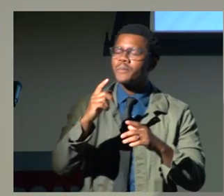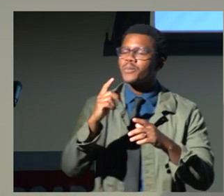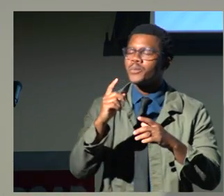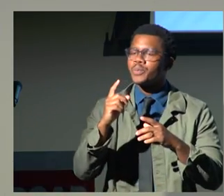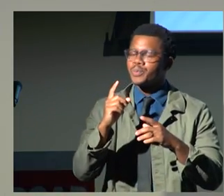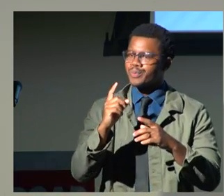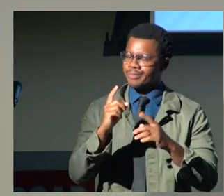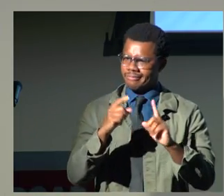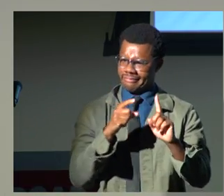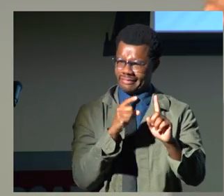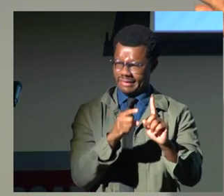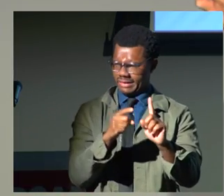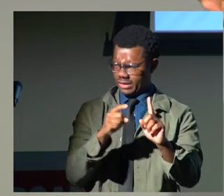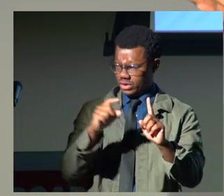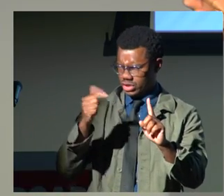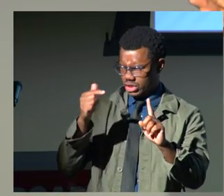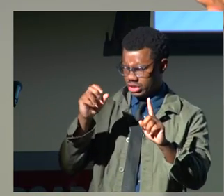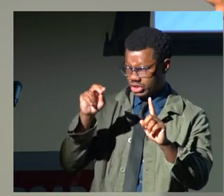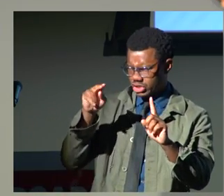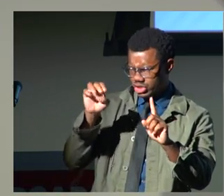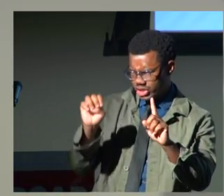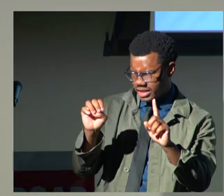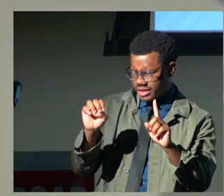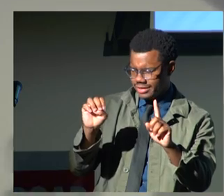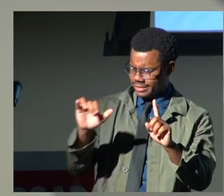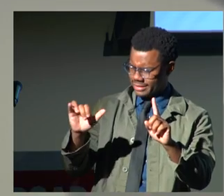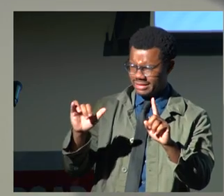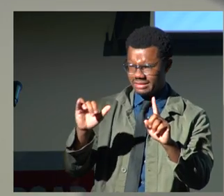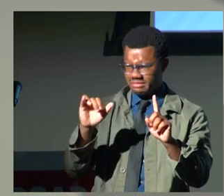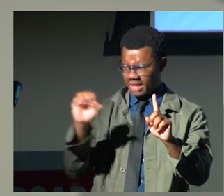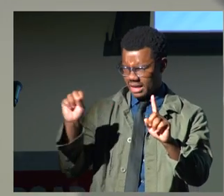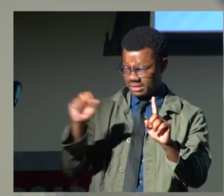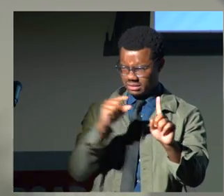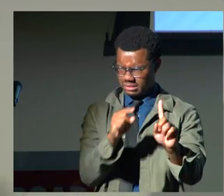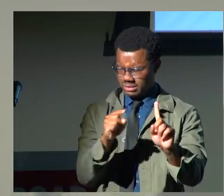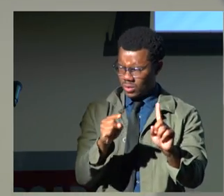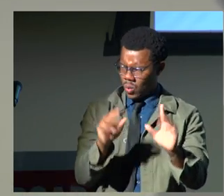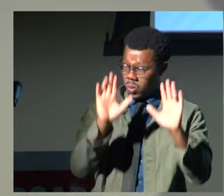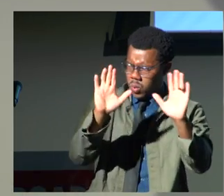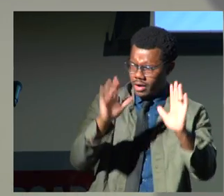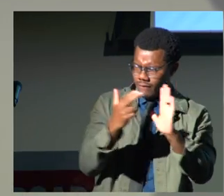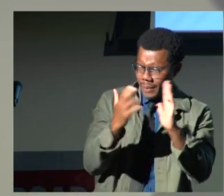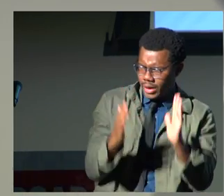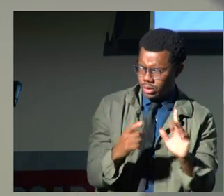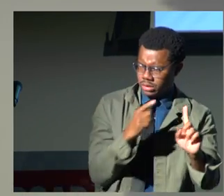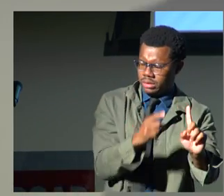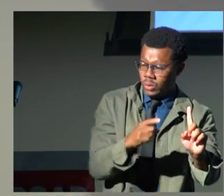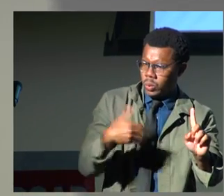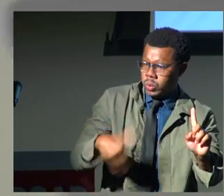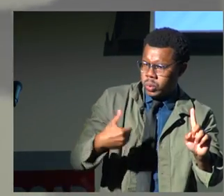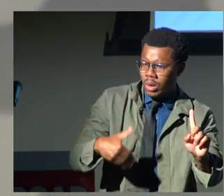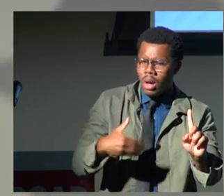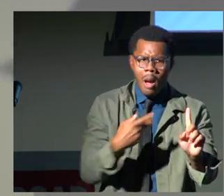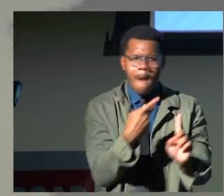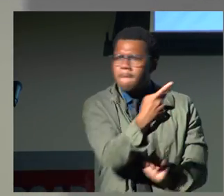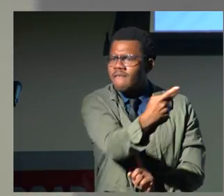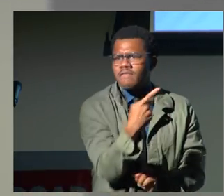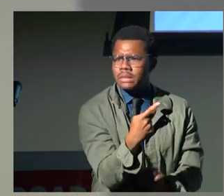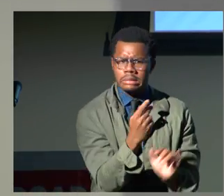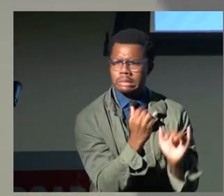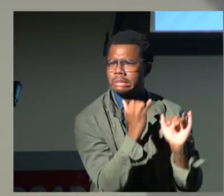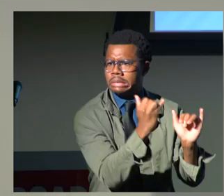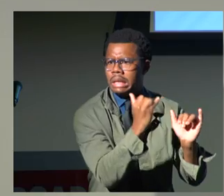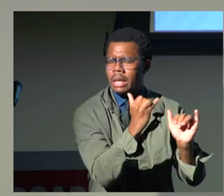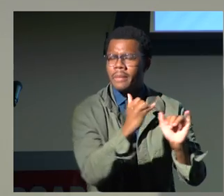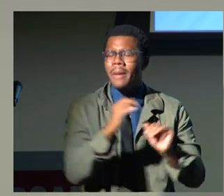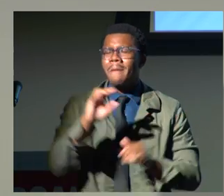of the greatest painters living today in the world. And her and I have that, we share that sentiment. And this is Michael Jordan, he's a basketball